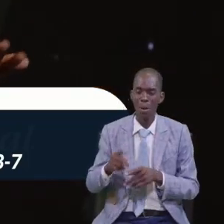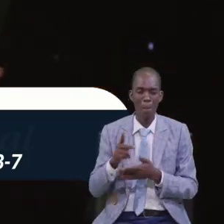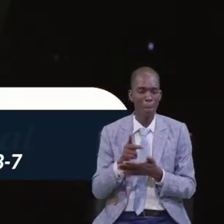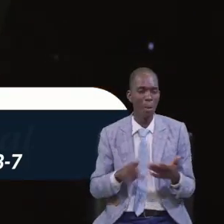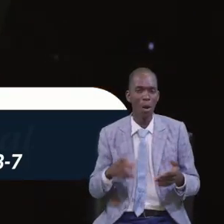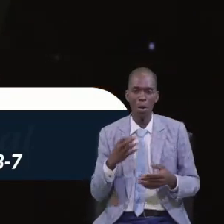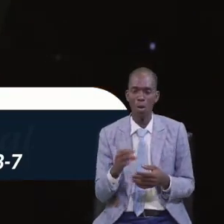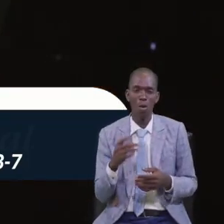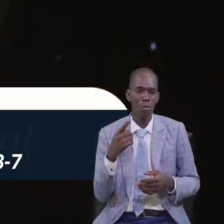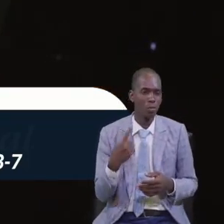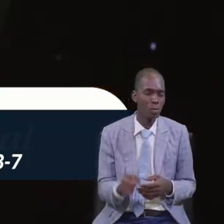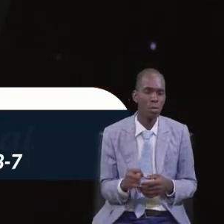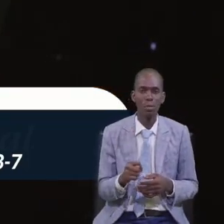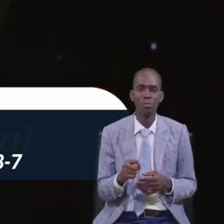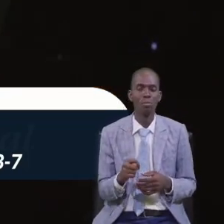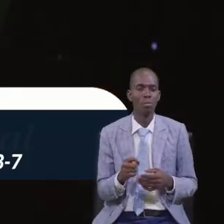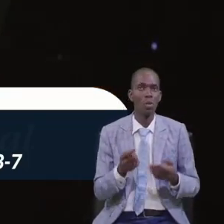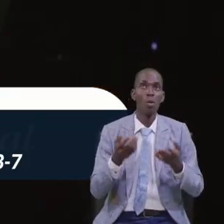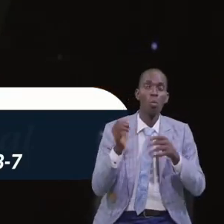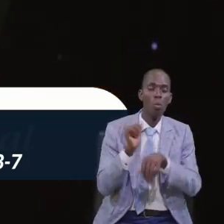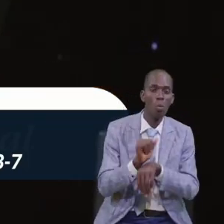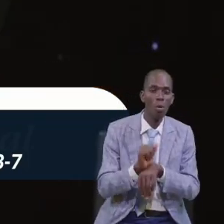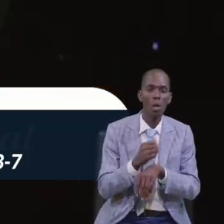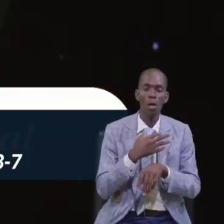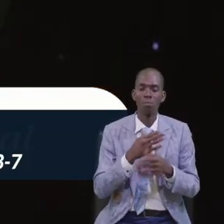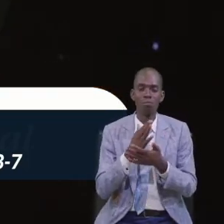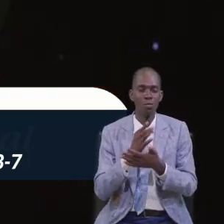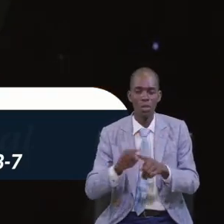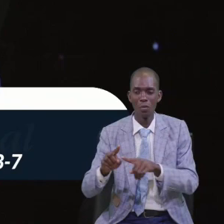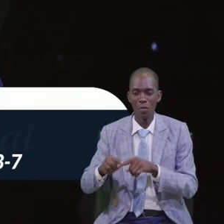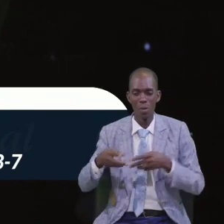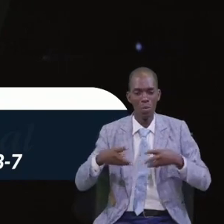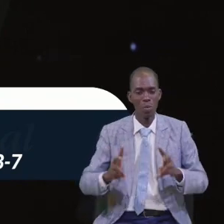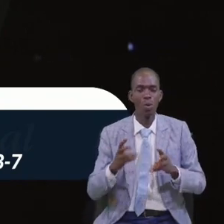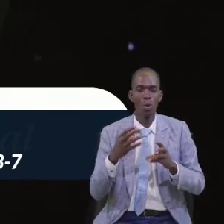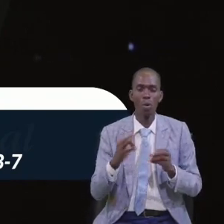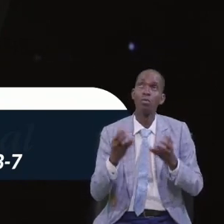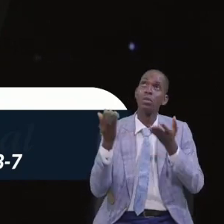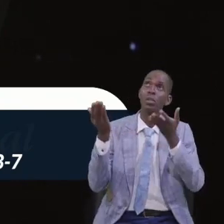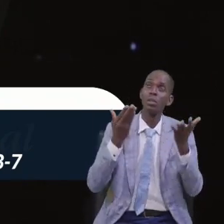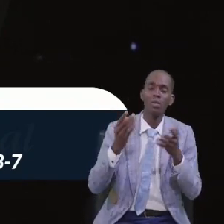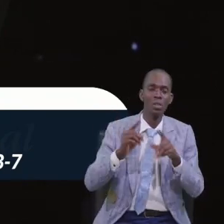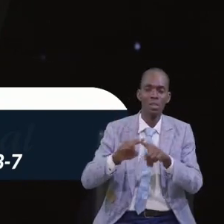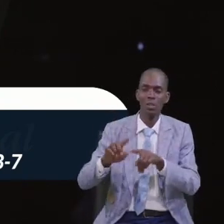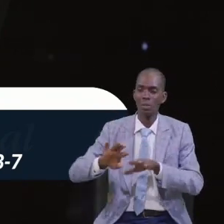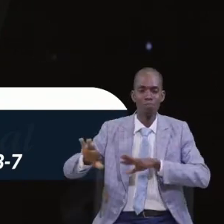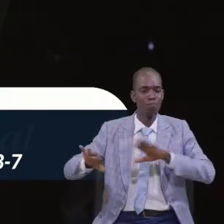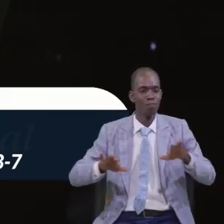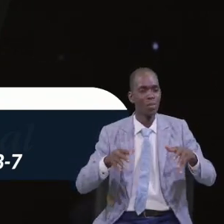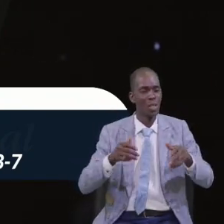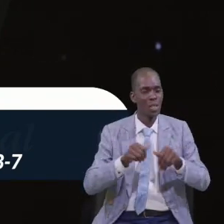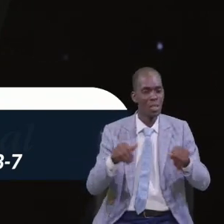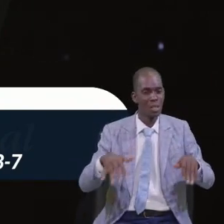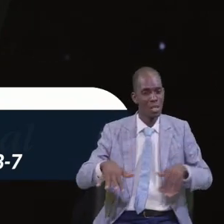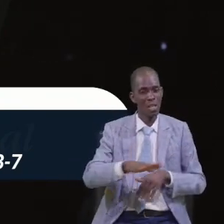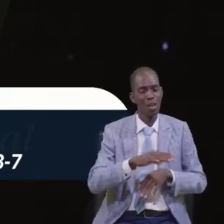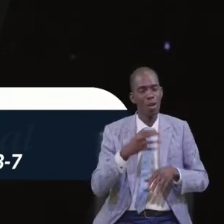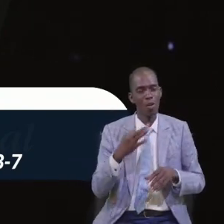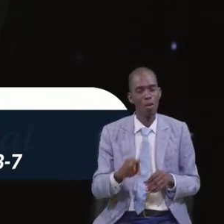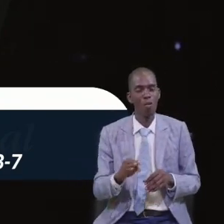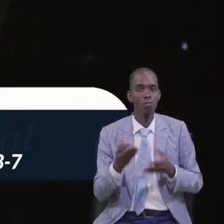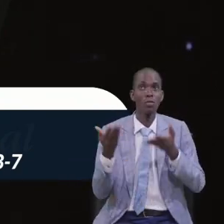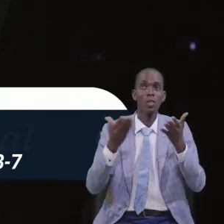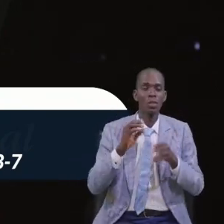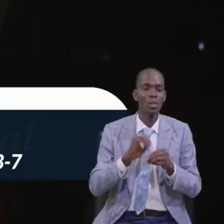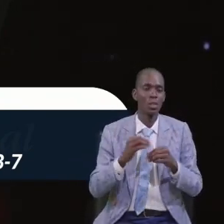are different areas of service in the kingdom of God. There are different areas of service in the body of Christ.